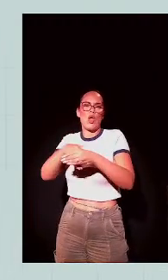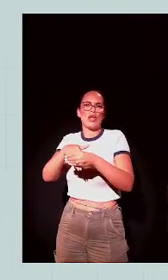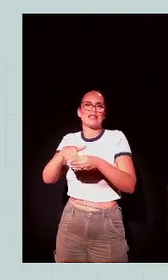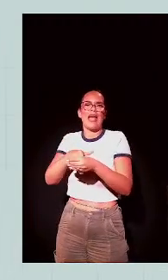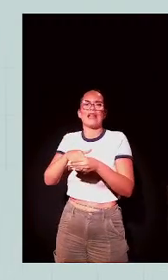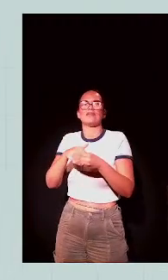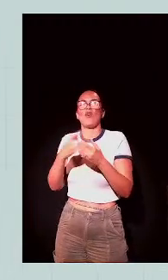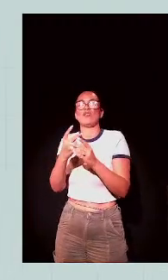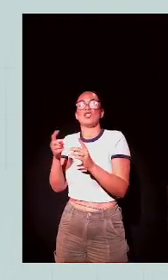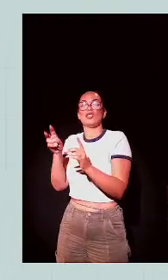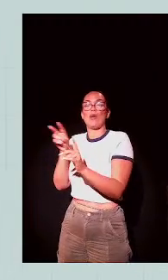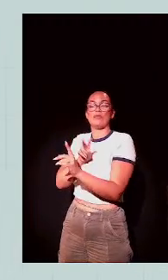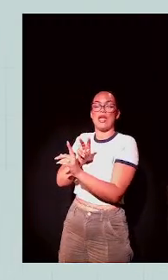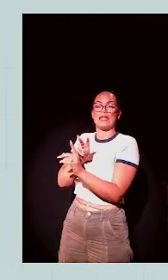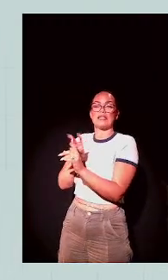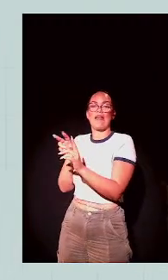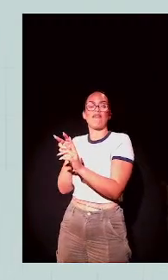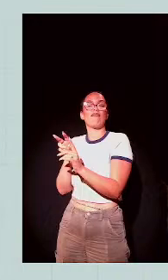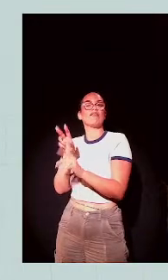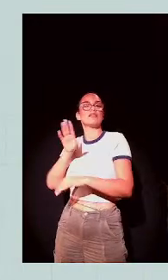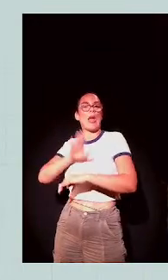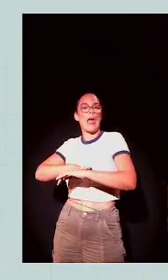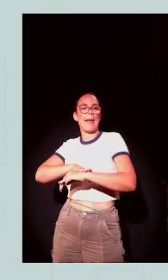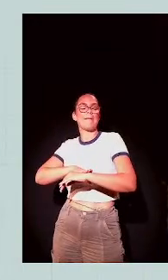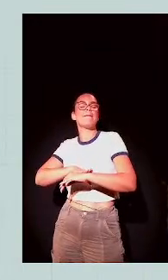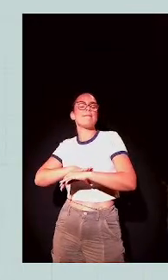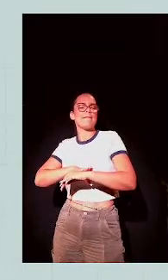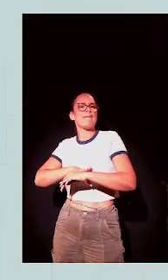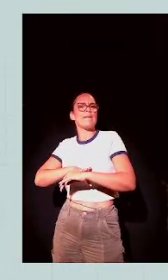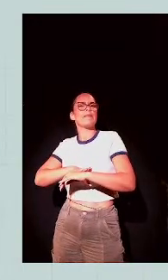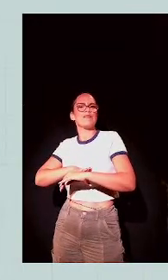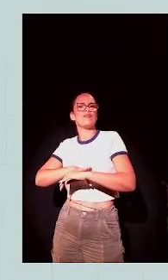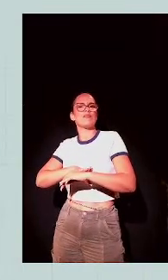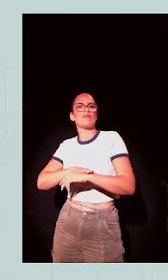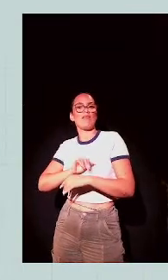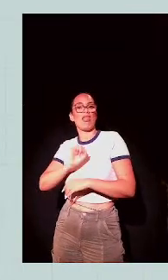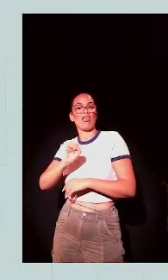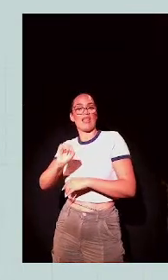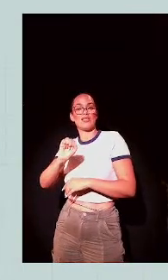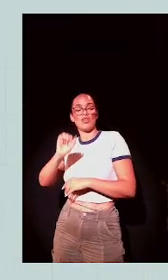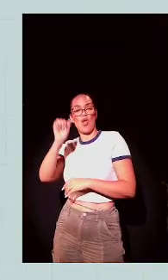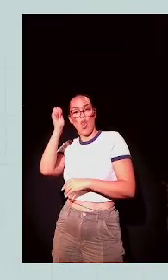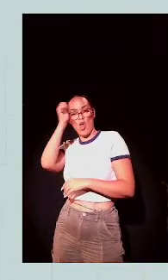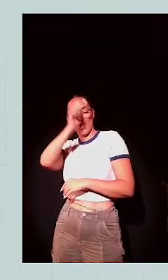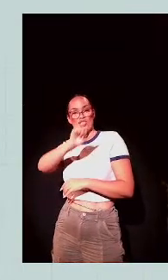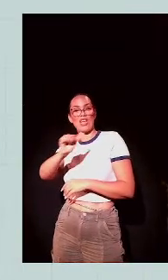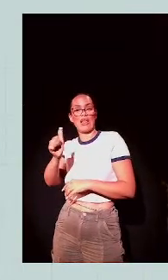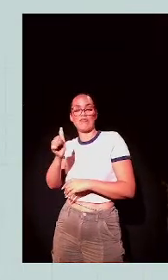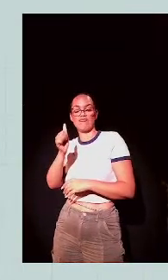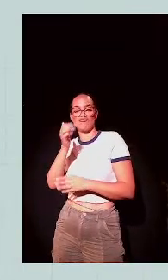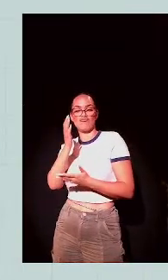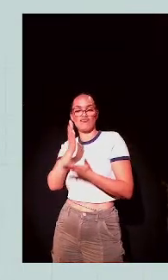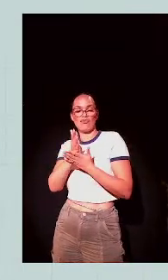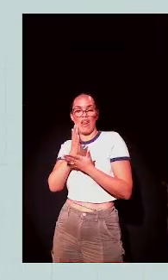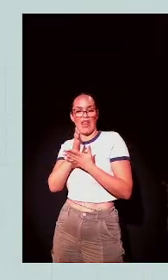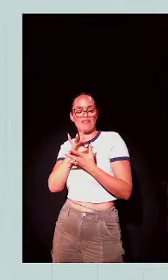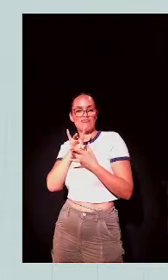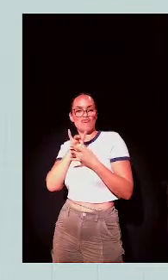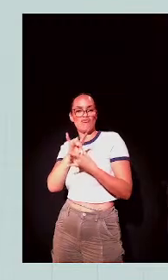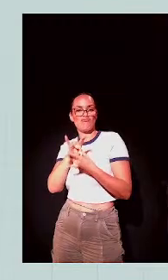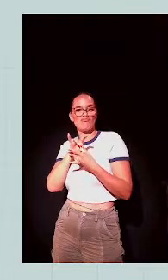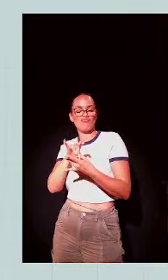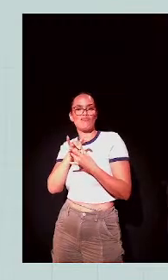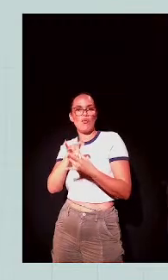subjective time, but these same temporal logics also resonate with the